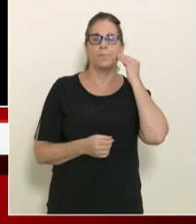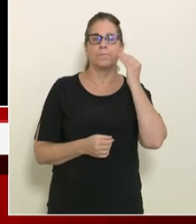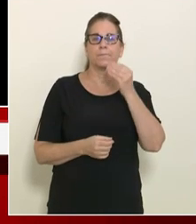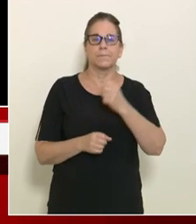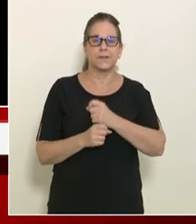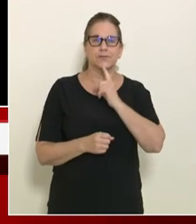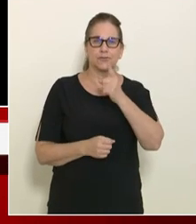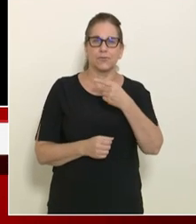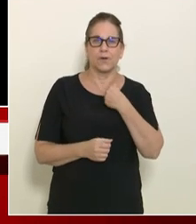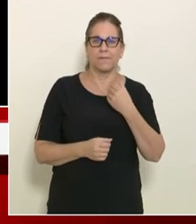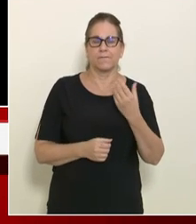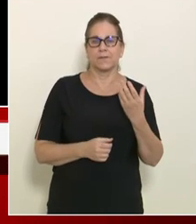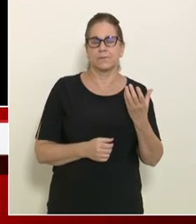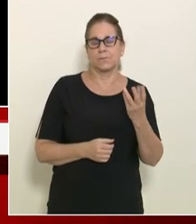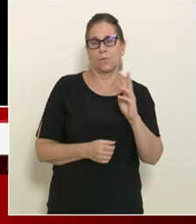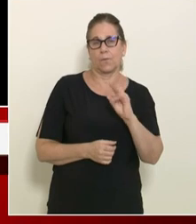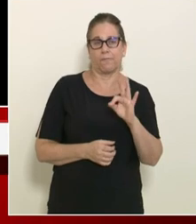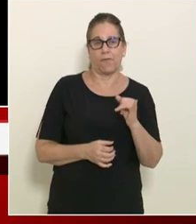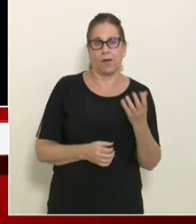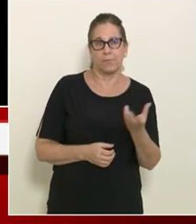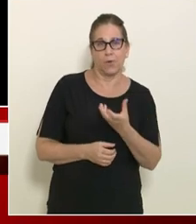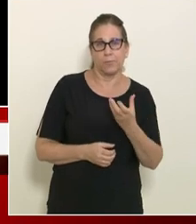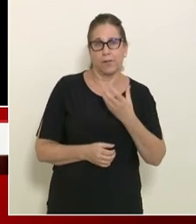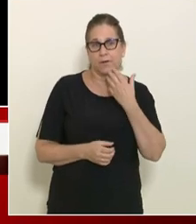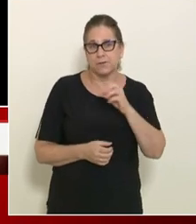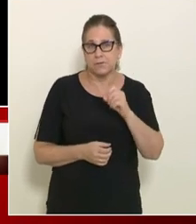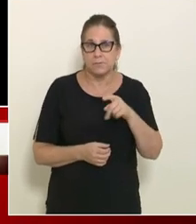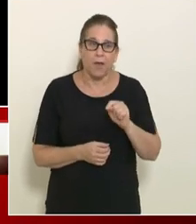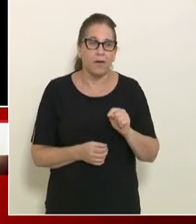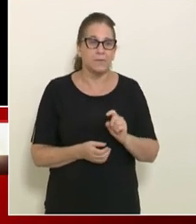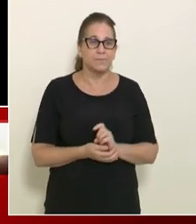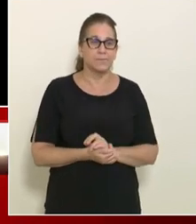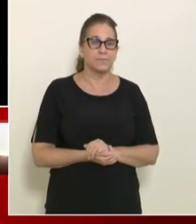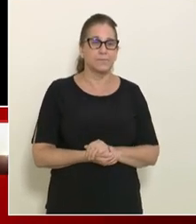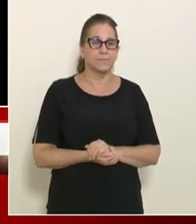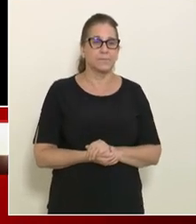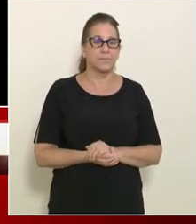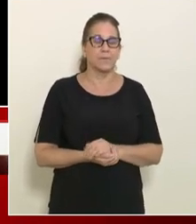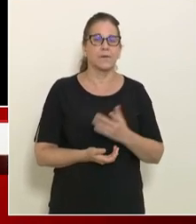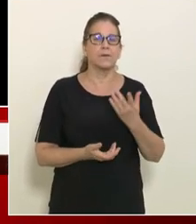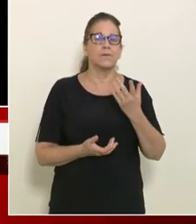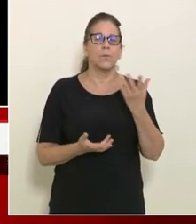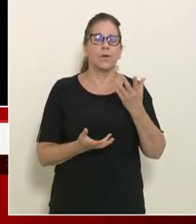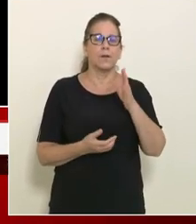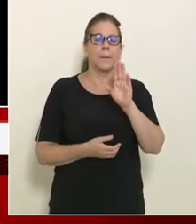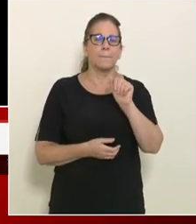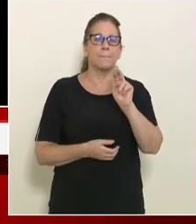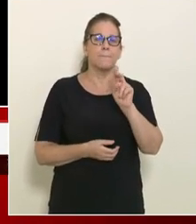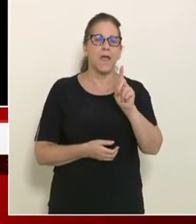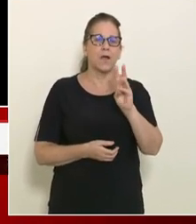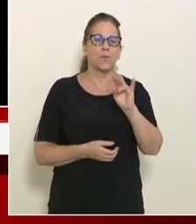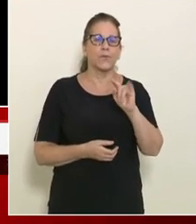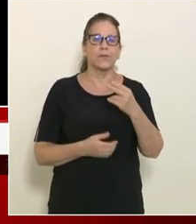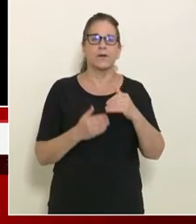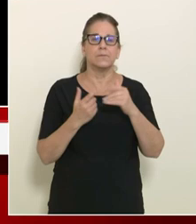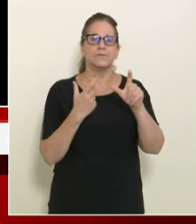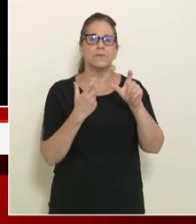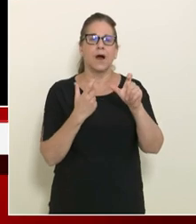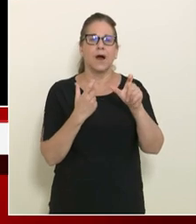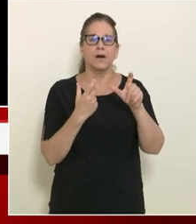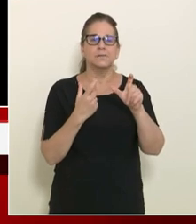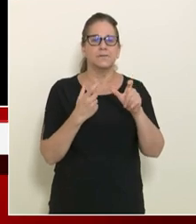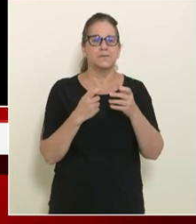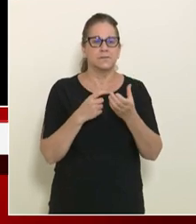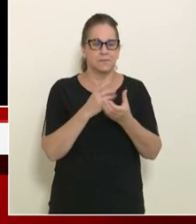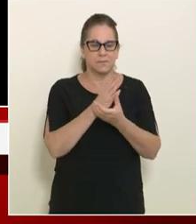understand what capacity, what bandwidth, and what platforms will be operating for this school year.